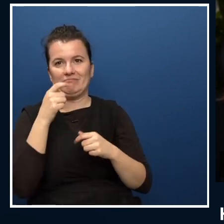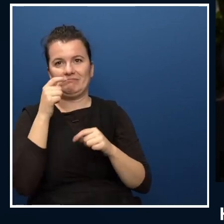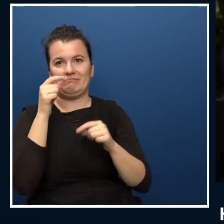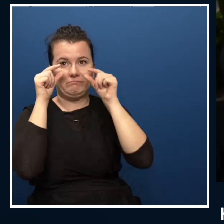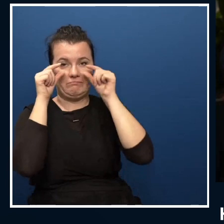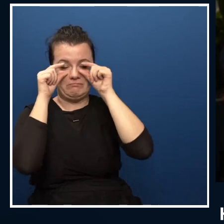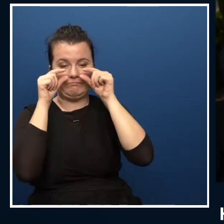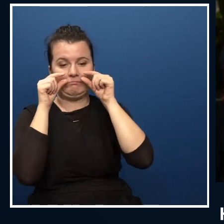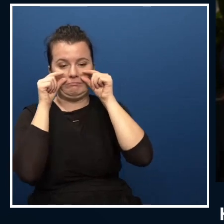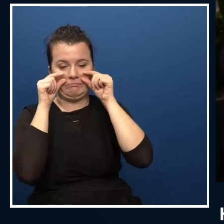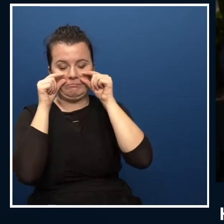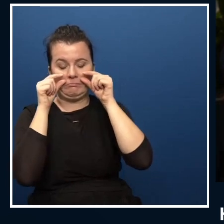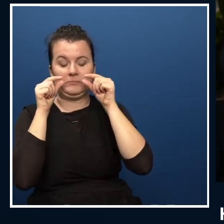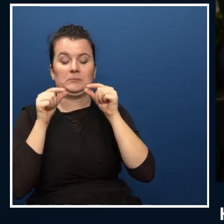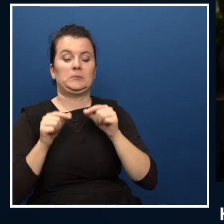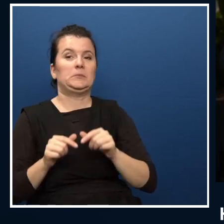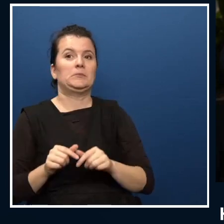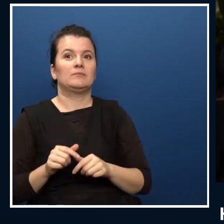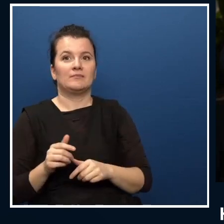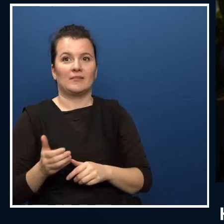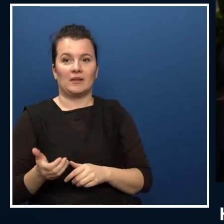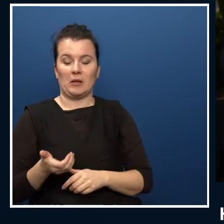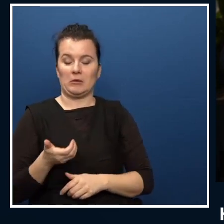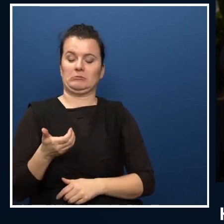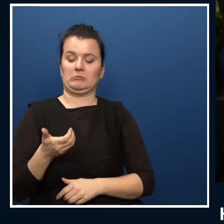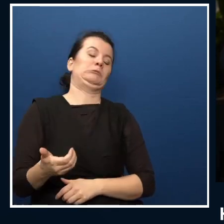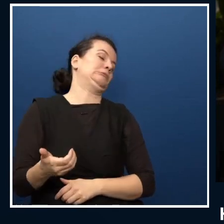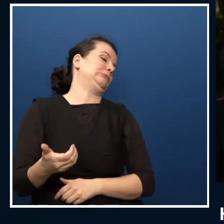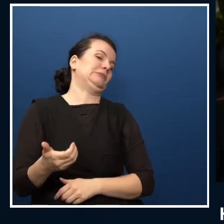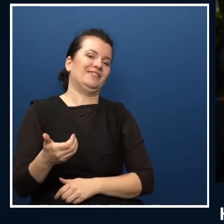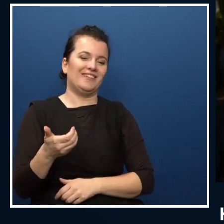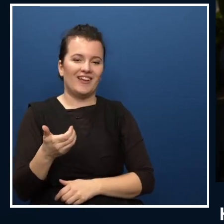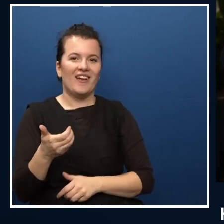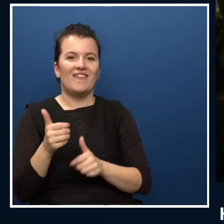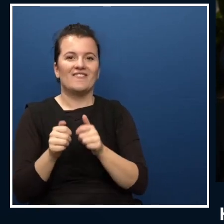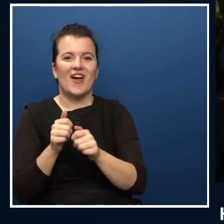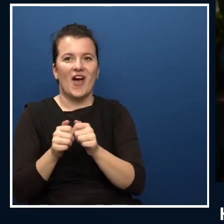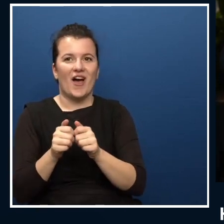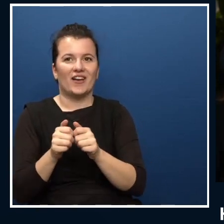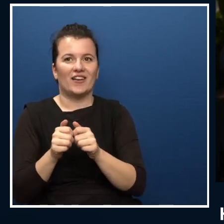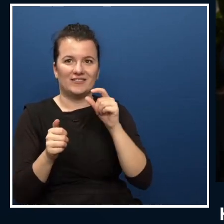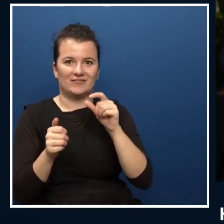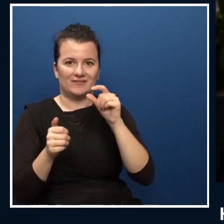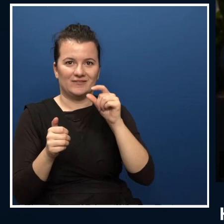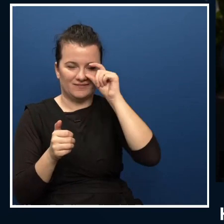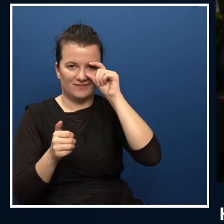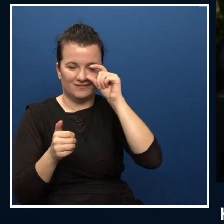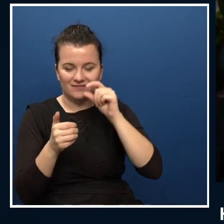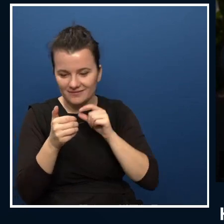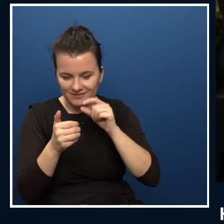go and they go far away from the phone. These are my reading glasses. I just feel more comfortable, I think, today.